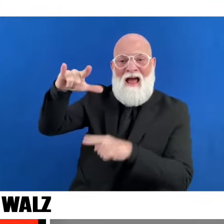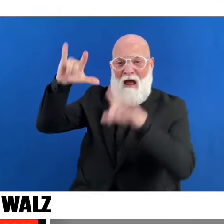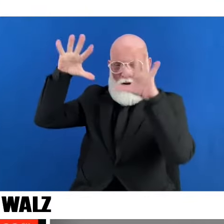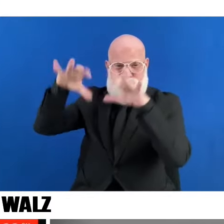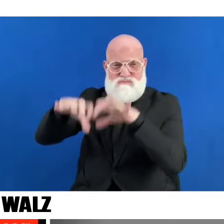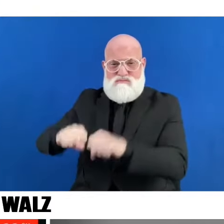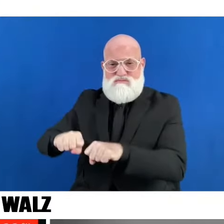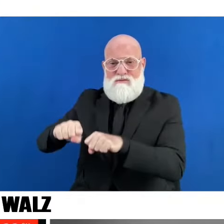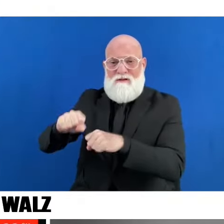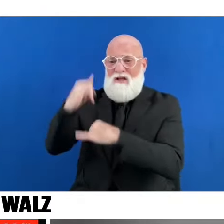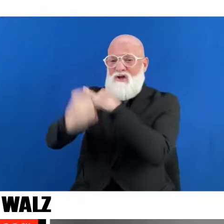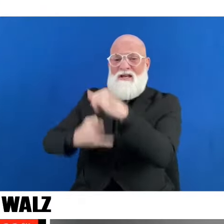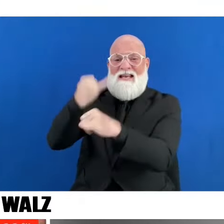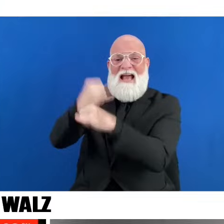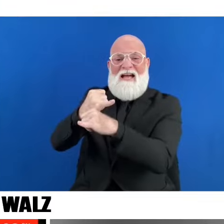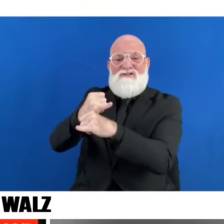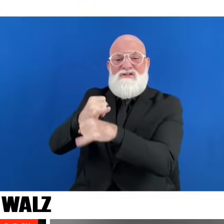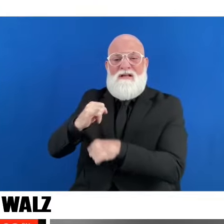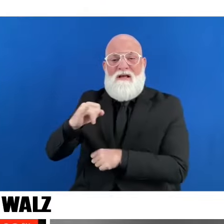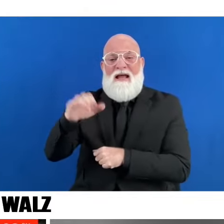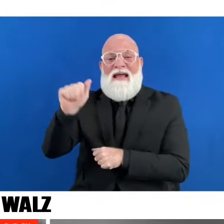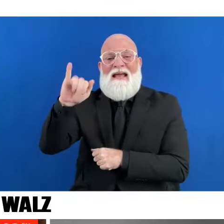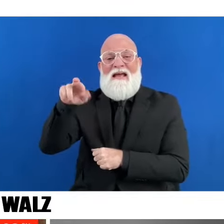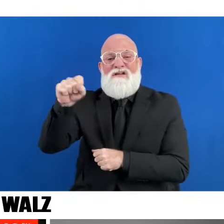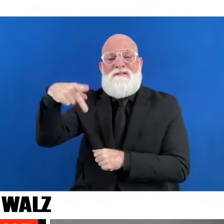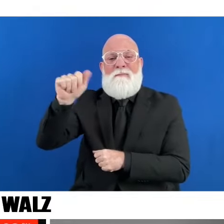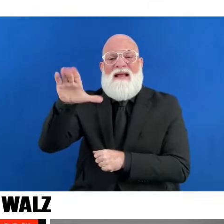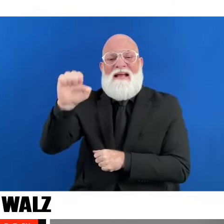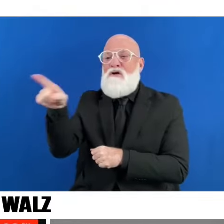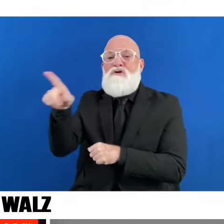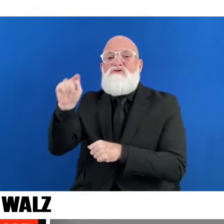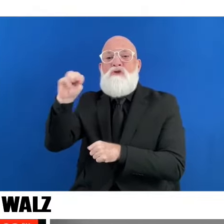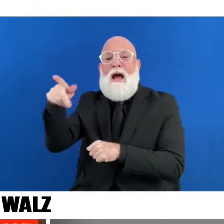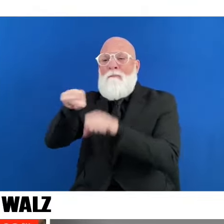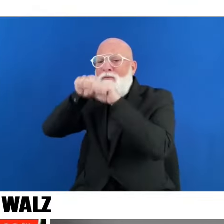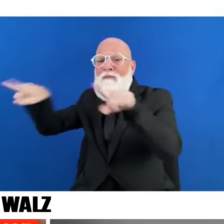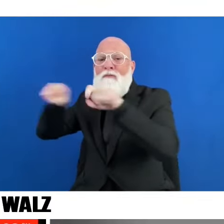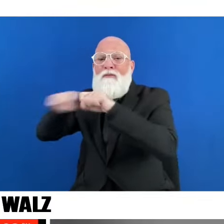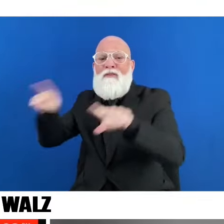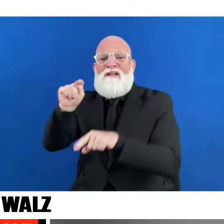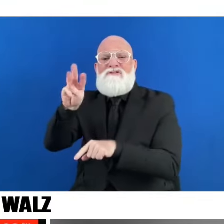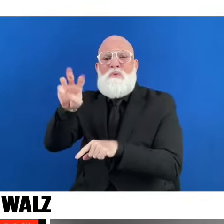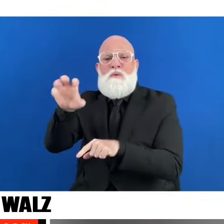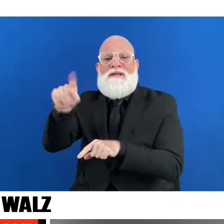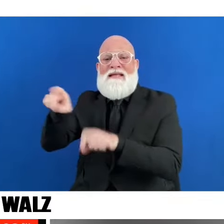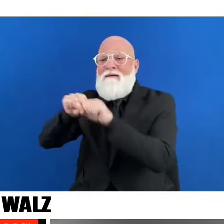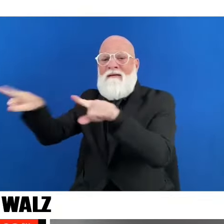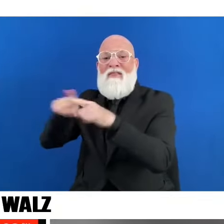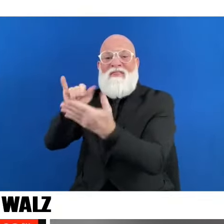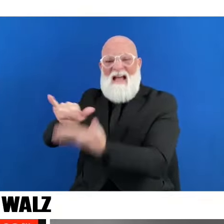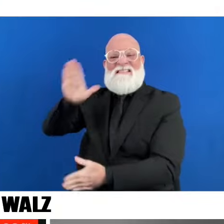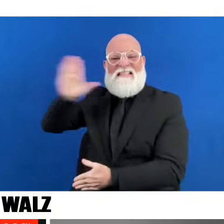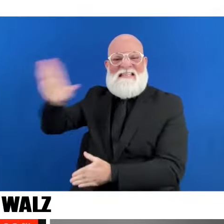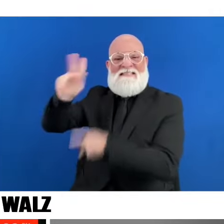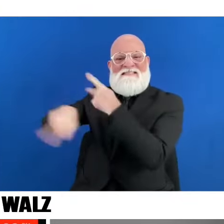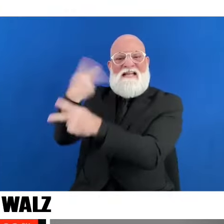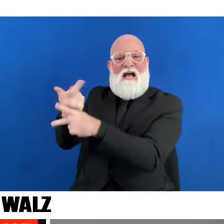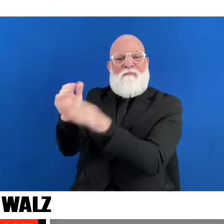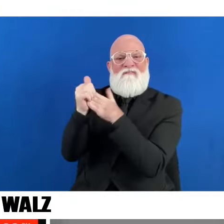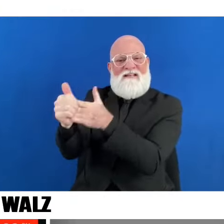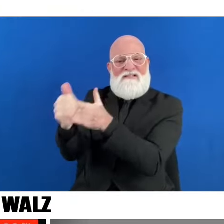when Iranian missiles did fall near U.S. troops and they received traumatic brain injuries, Donald